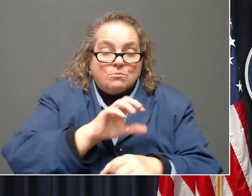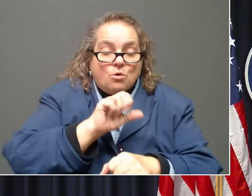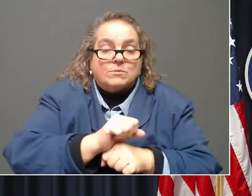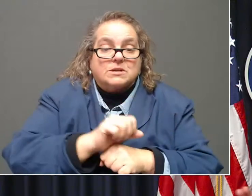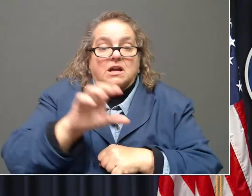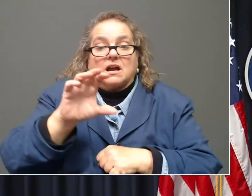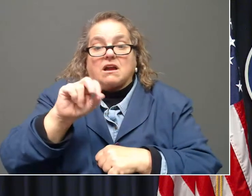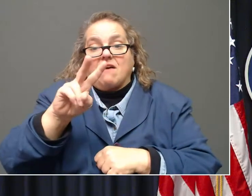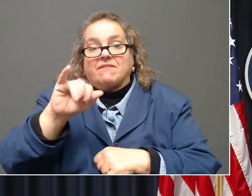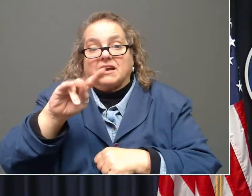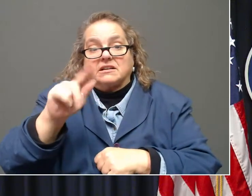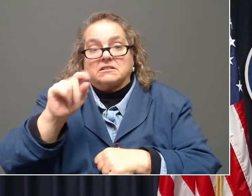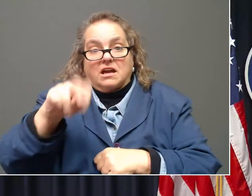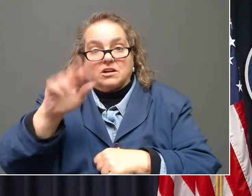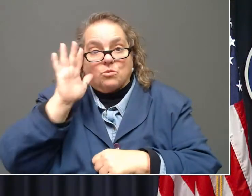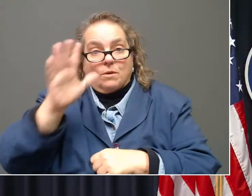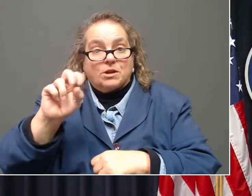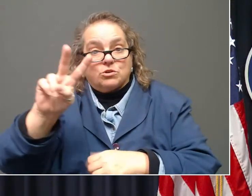Stack?